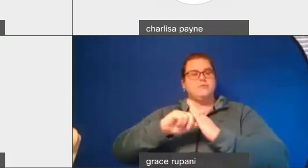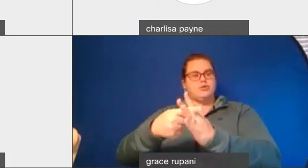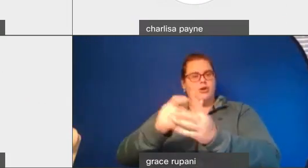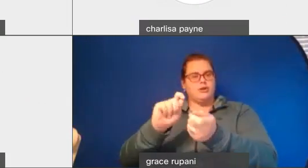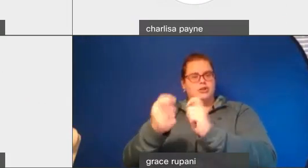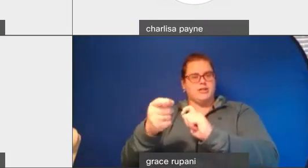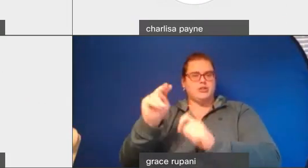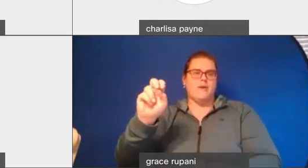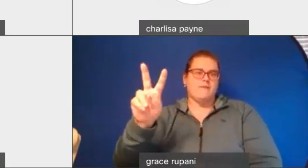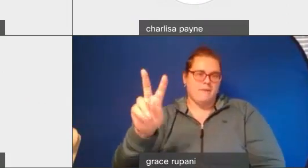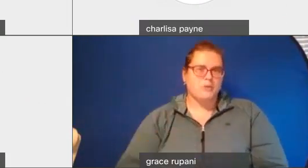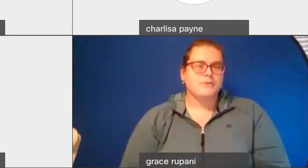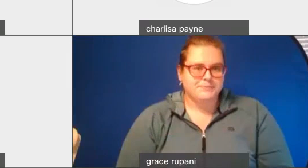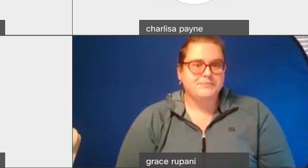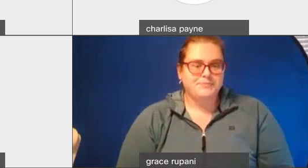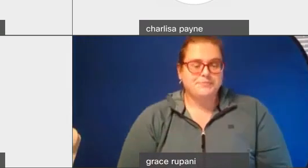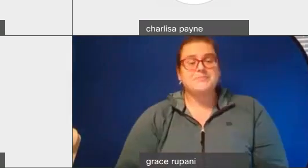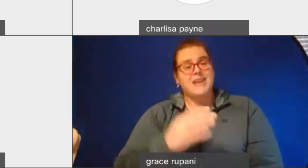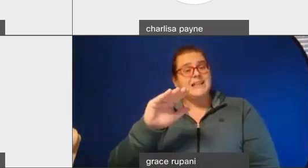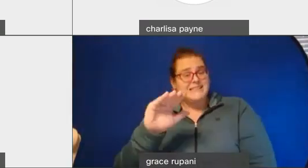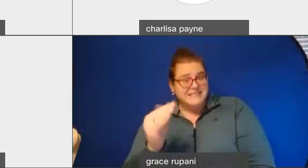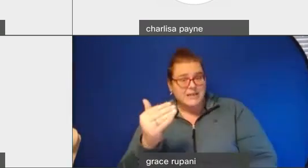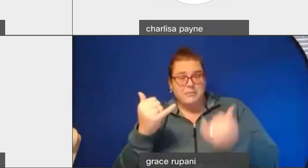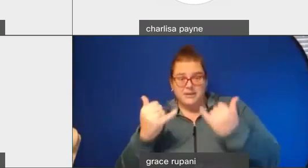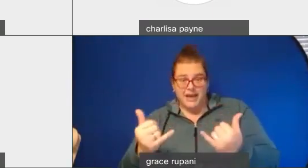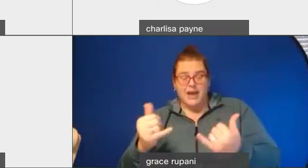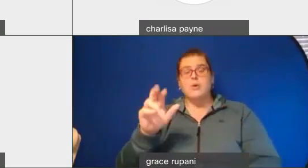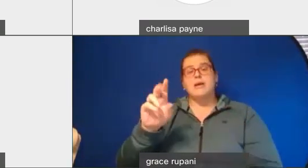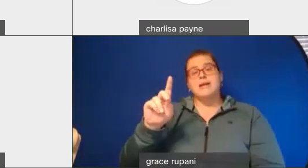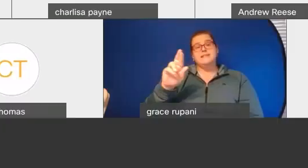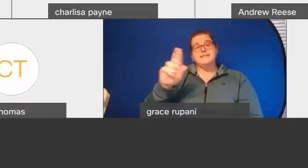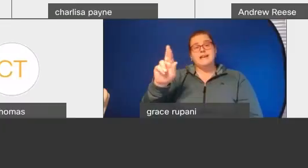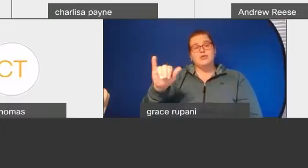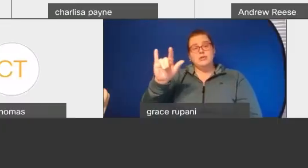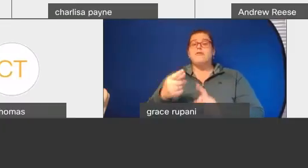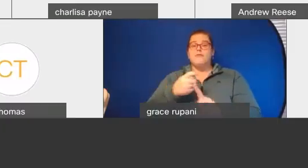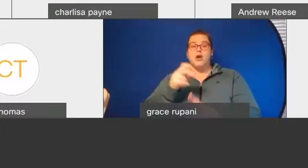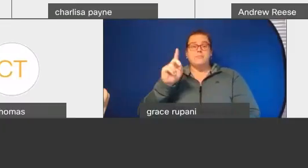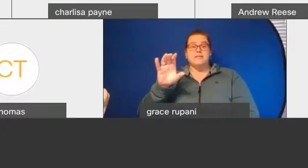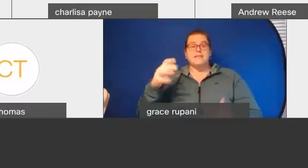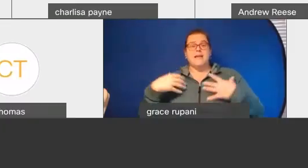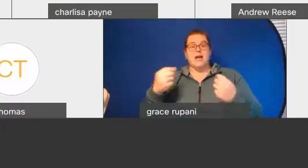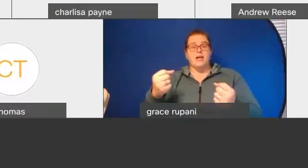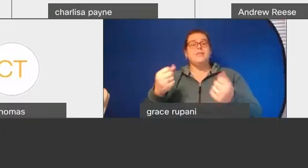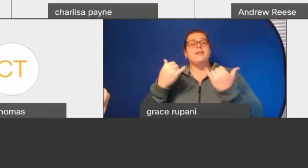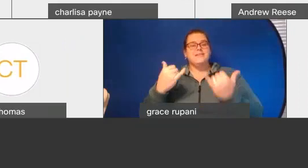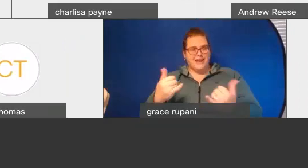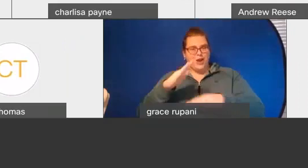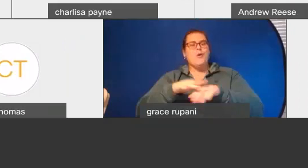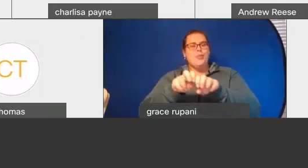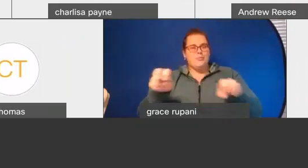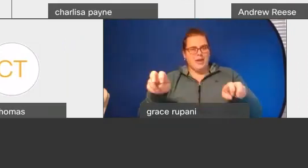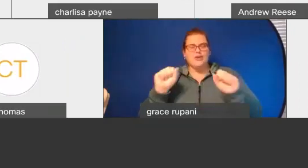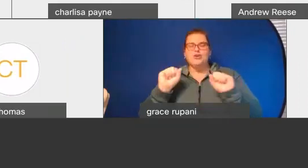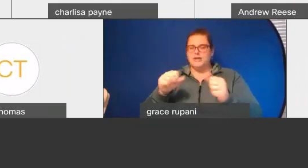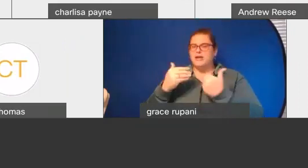And it does appear that Daryl is now a panelist, so the DC health questions could be asked. Thank